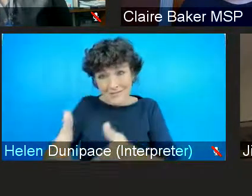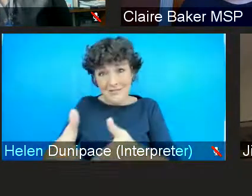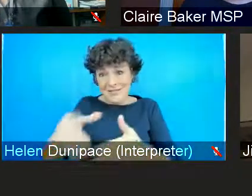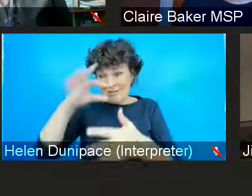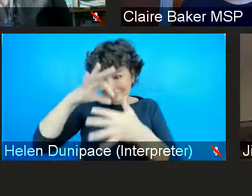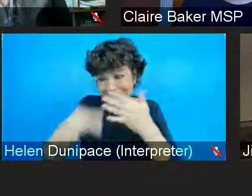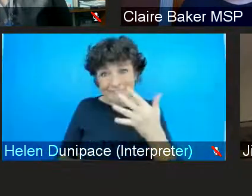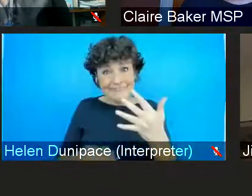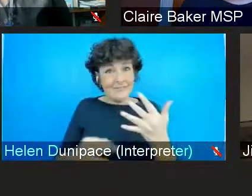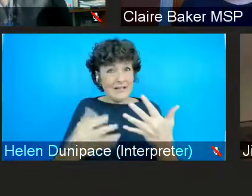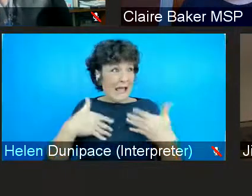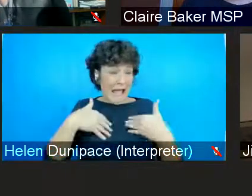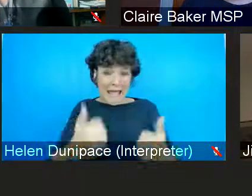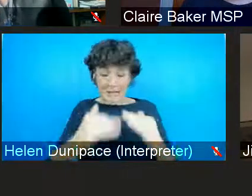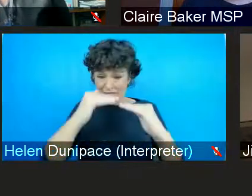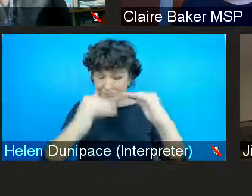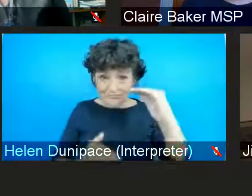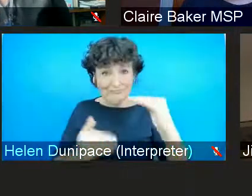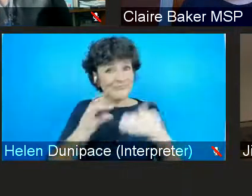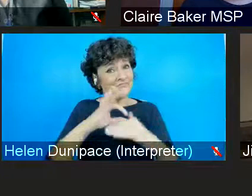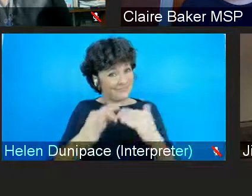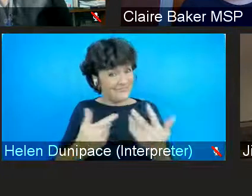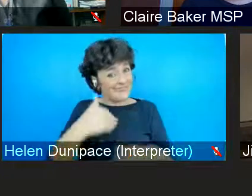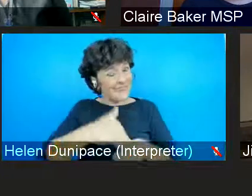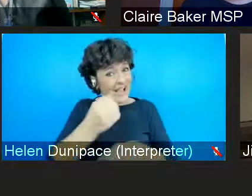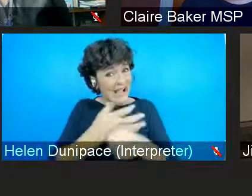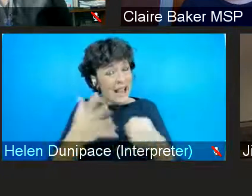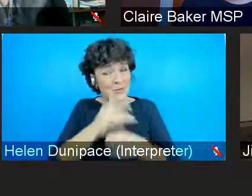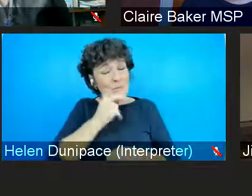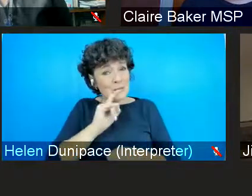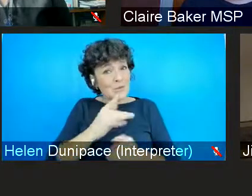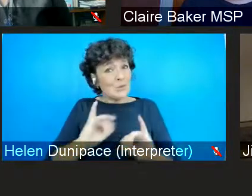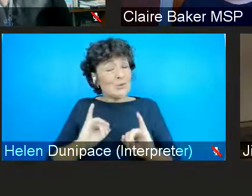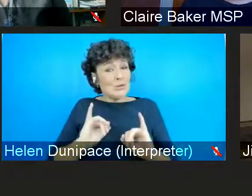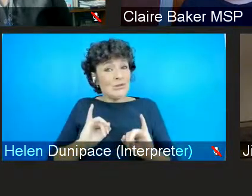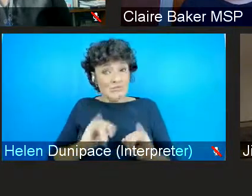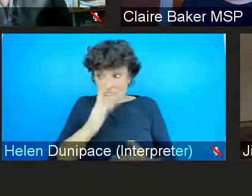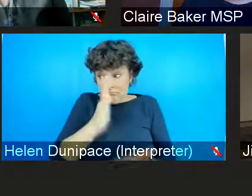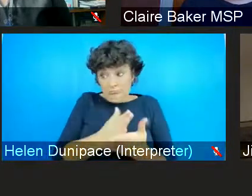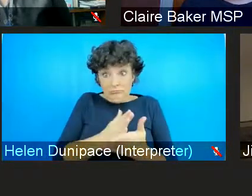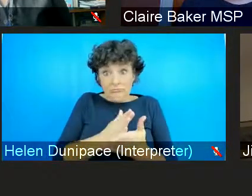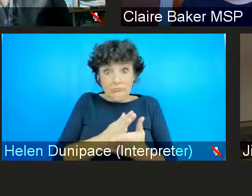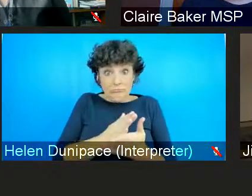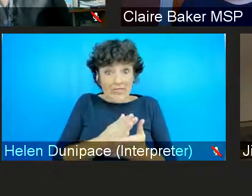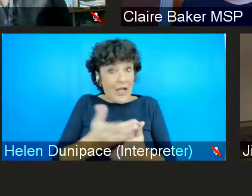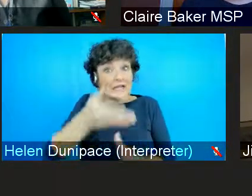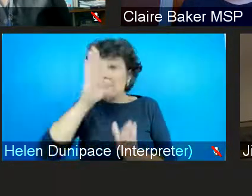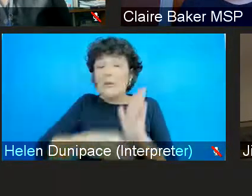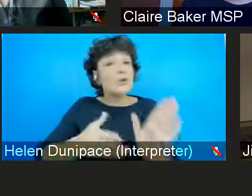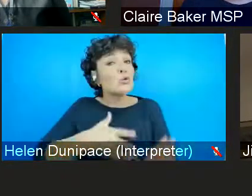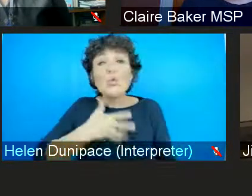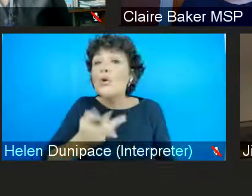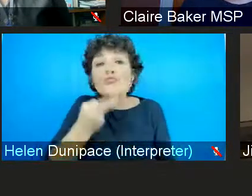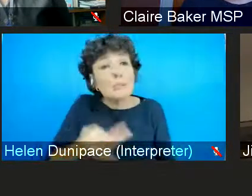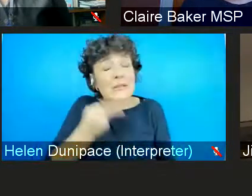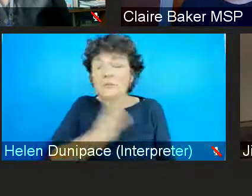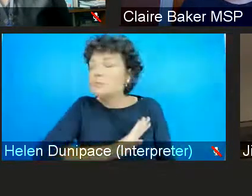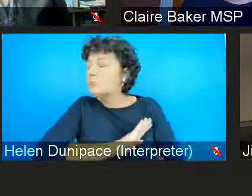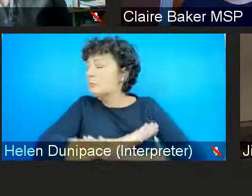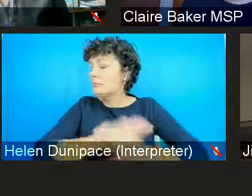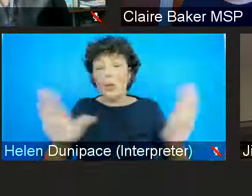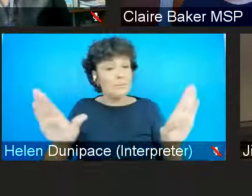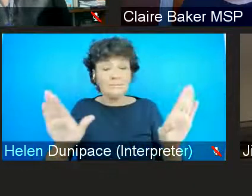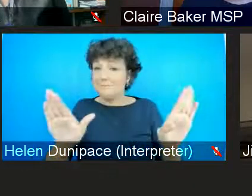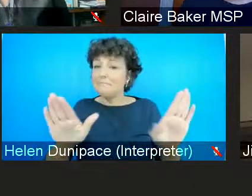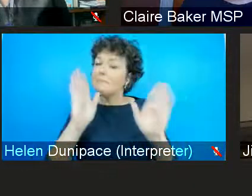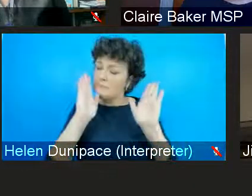inequality, health inequalities too. And that's absolutely an experience that we cannot afford to repeat. So